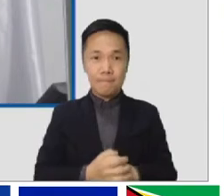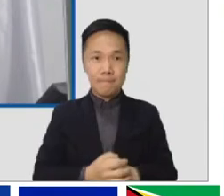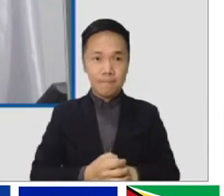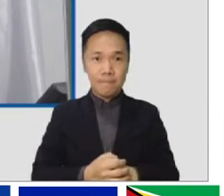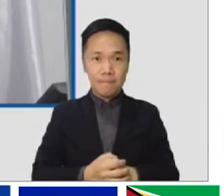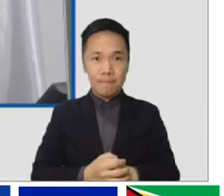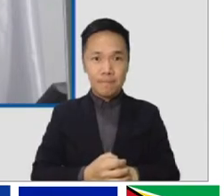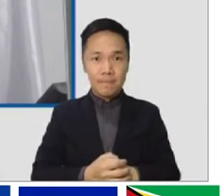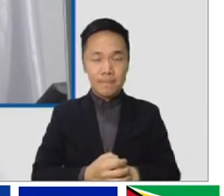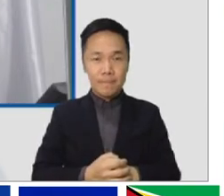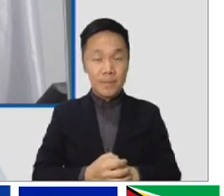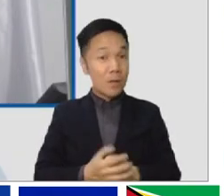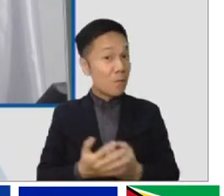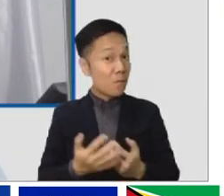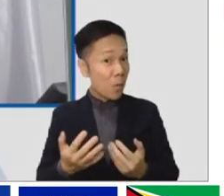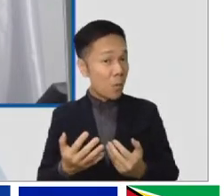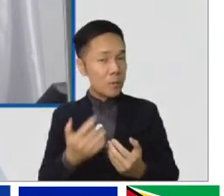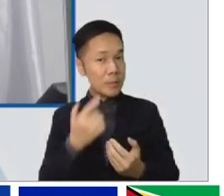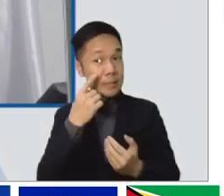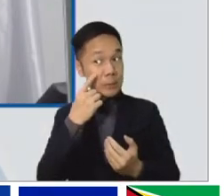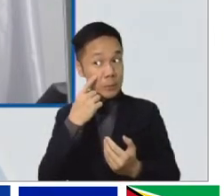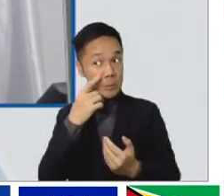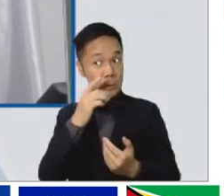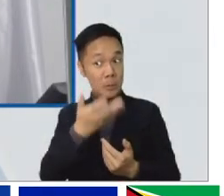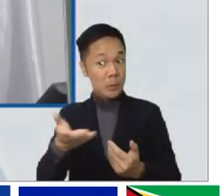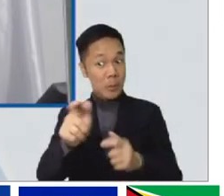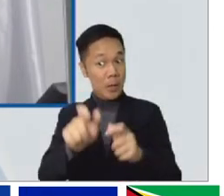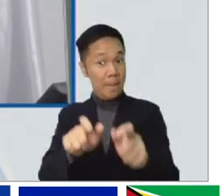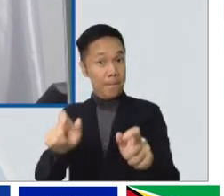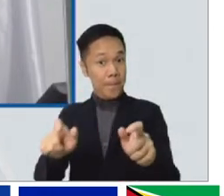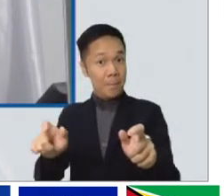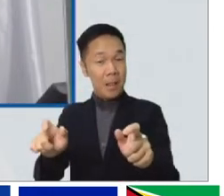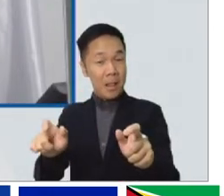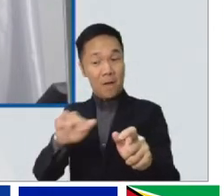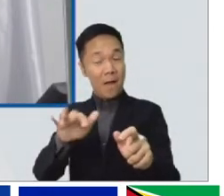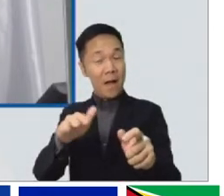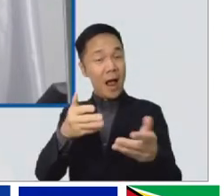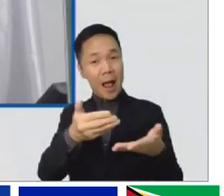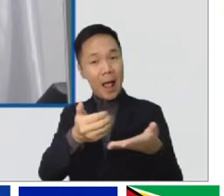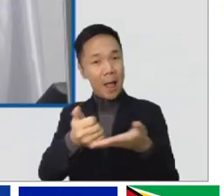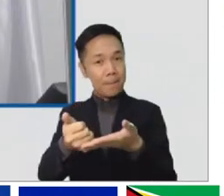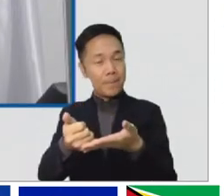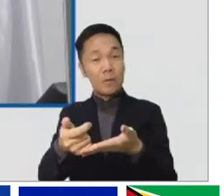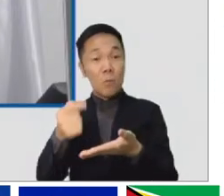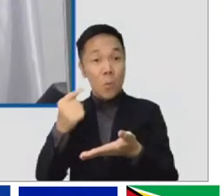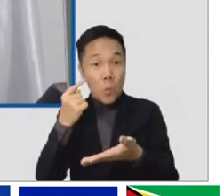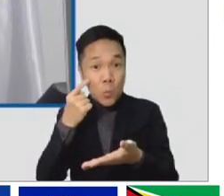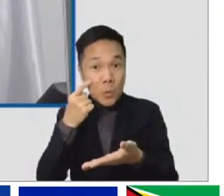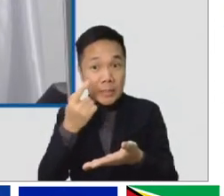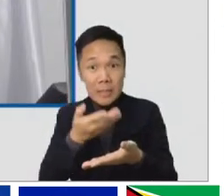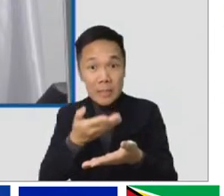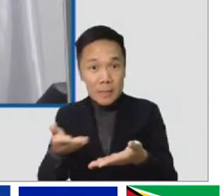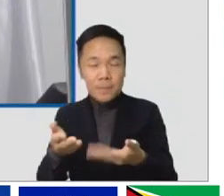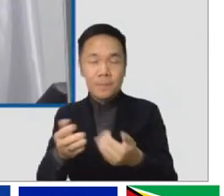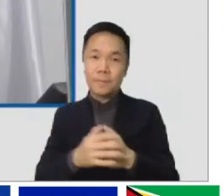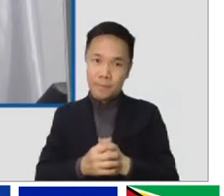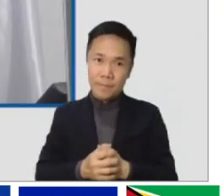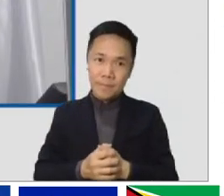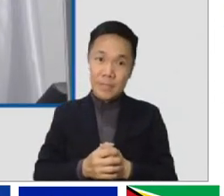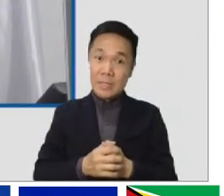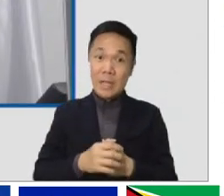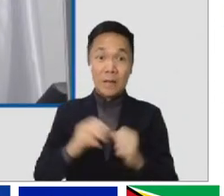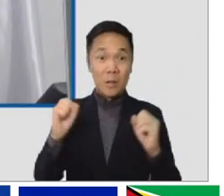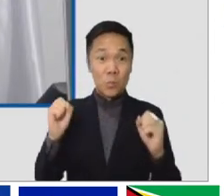focused on the population, and that is also focused on the verification list of early warning according